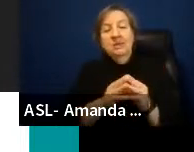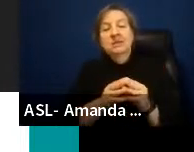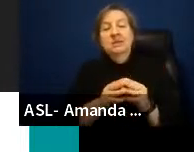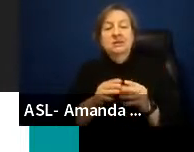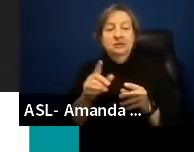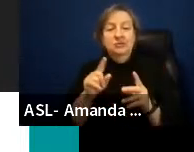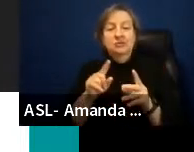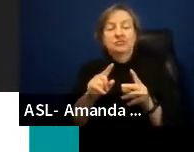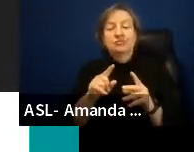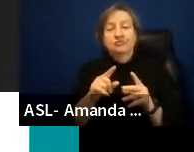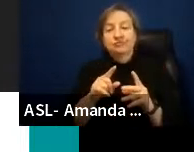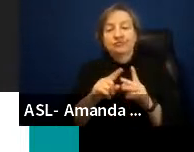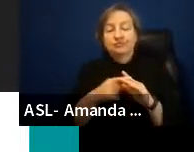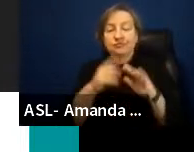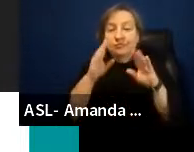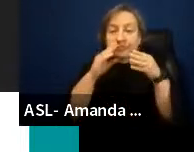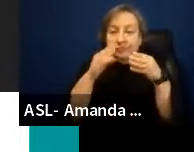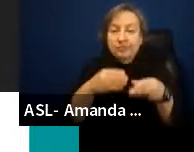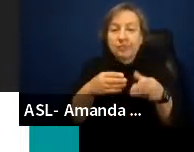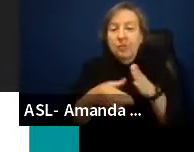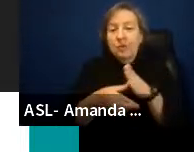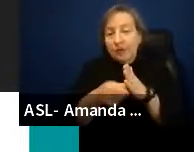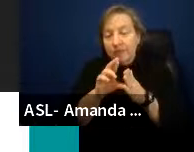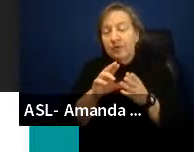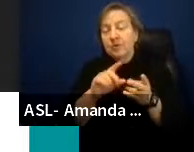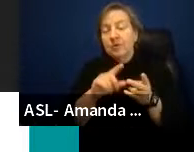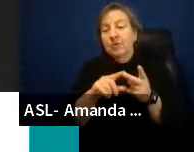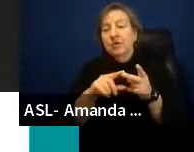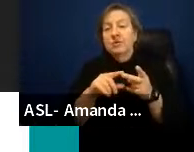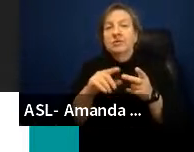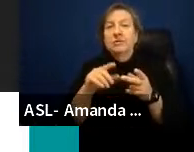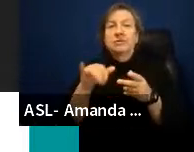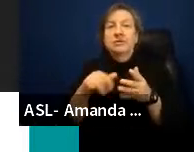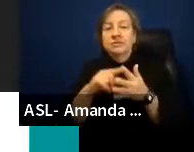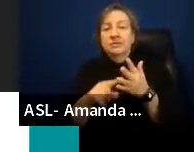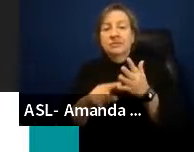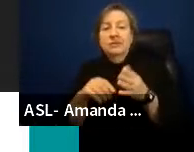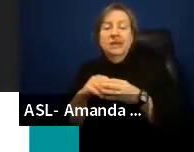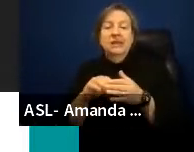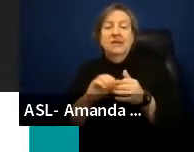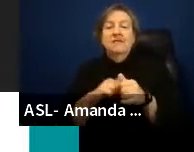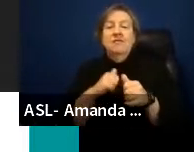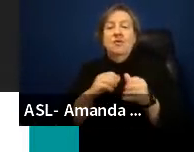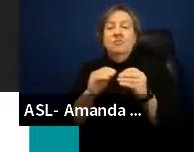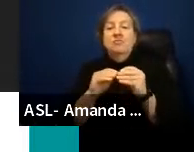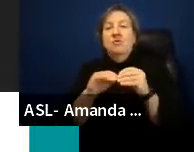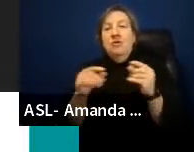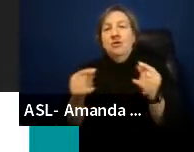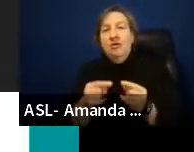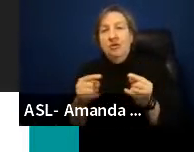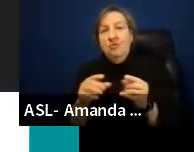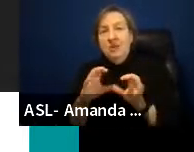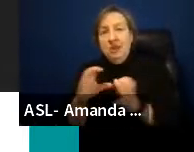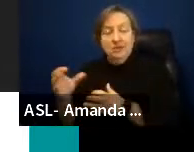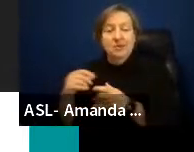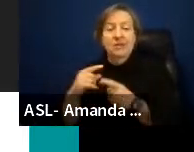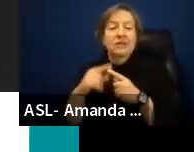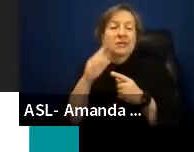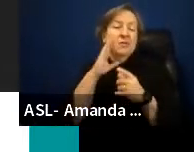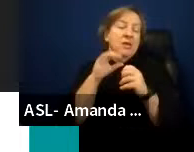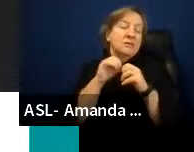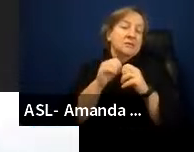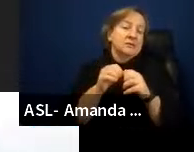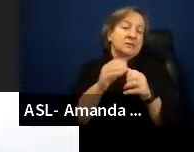our sleeves on reviewing and refining potential benefits that are in the avoid further harm category. And then we'll close out with some next